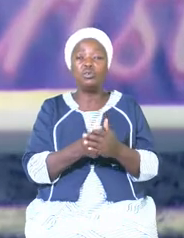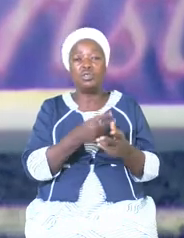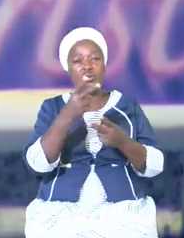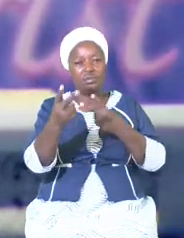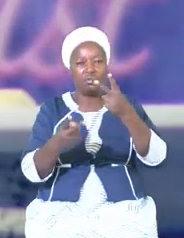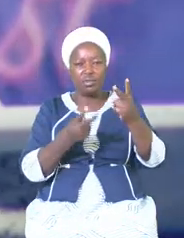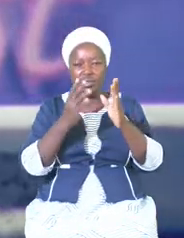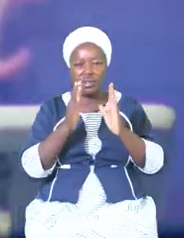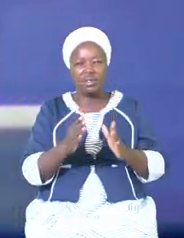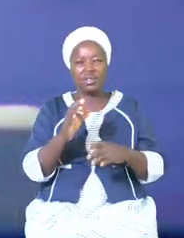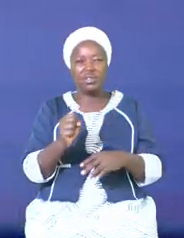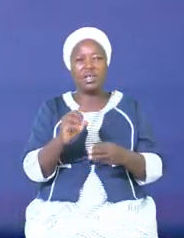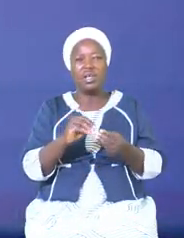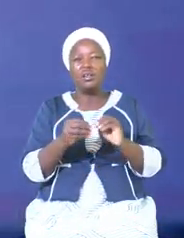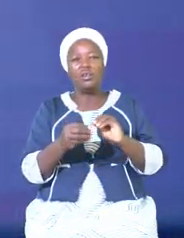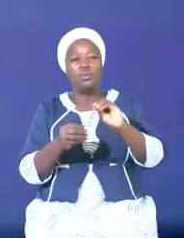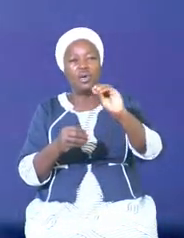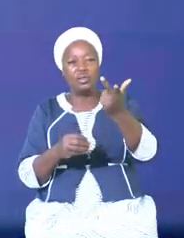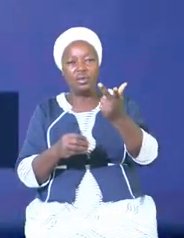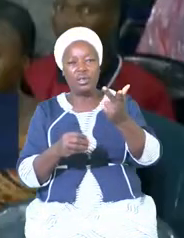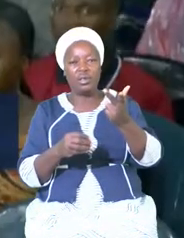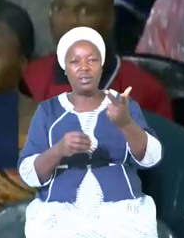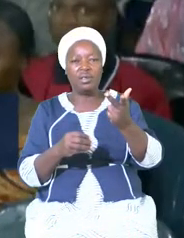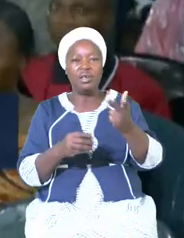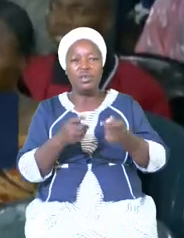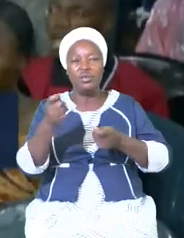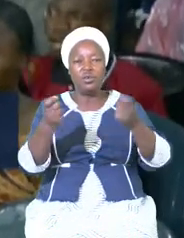three, dominion. Help me shout dominion.